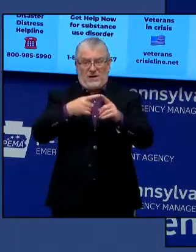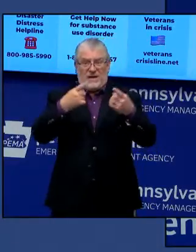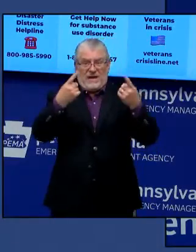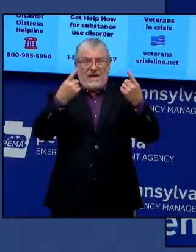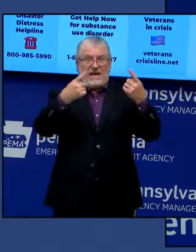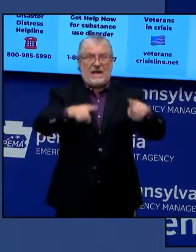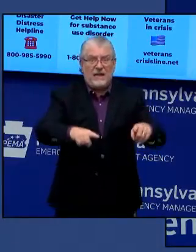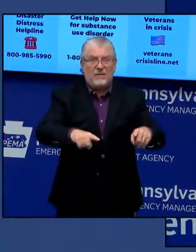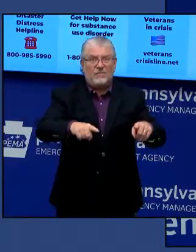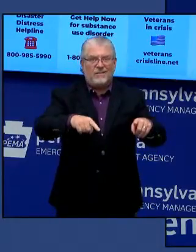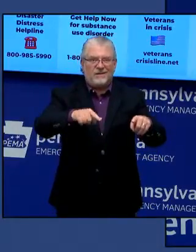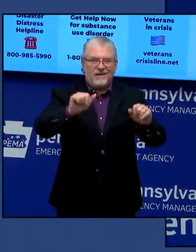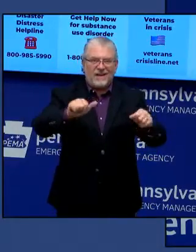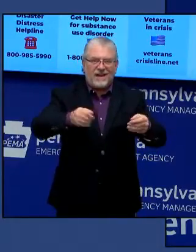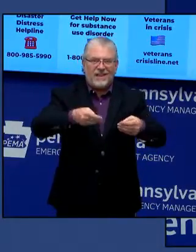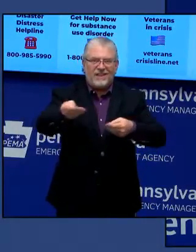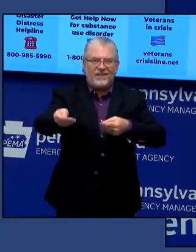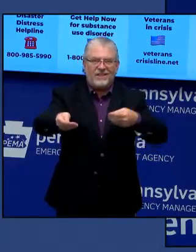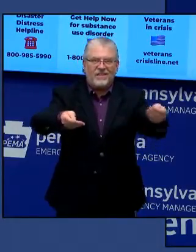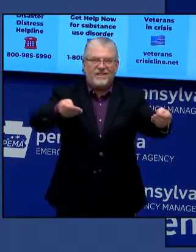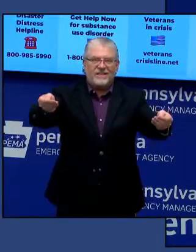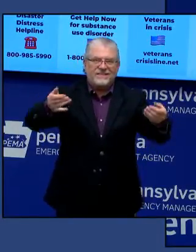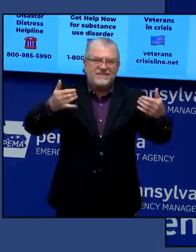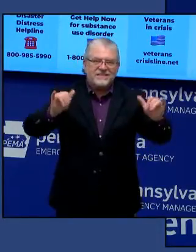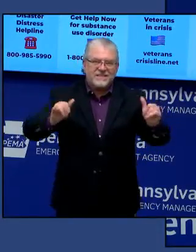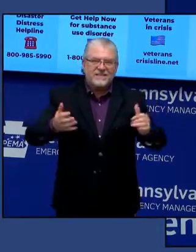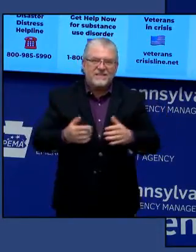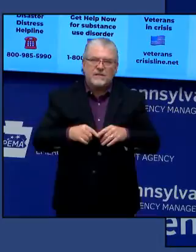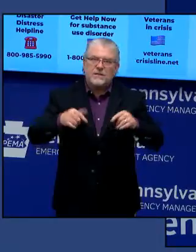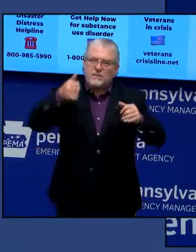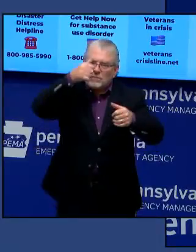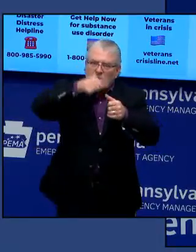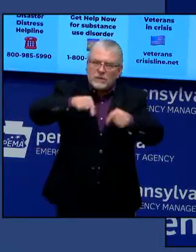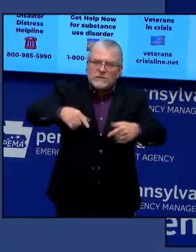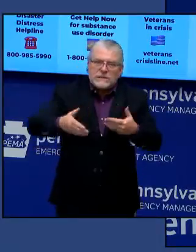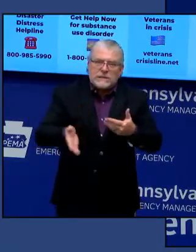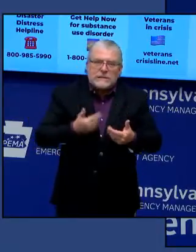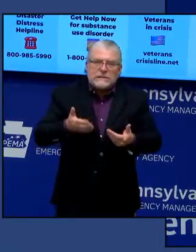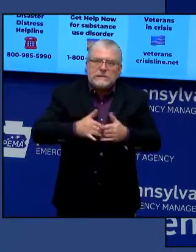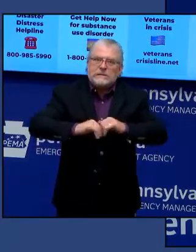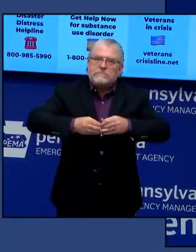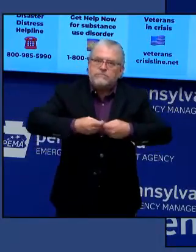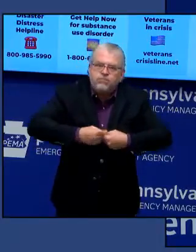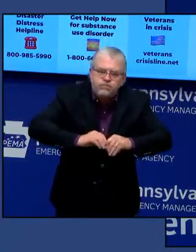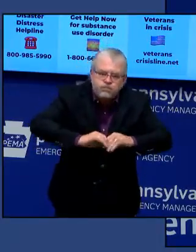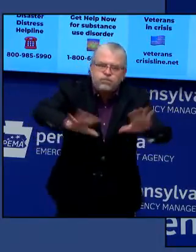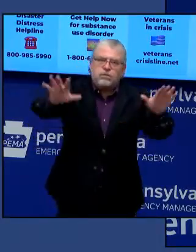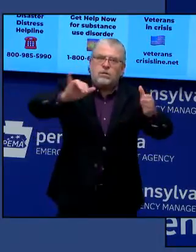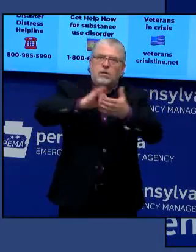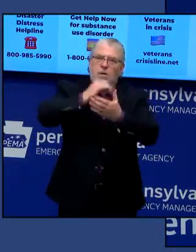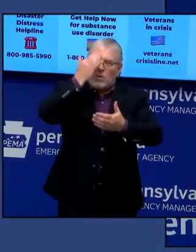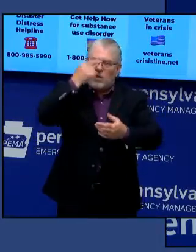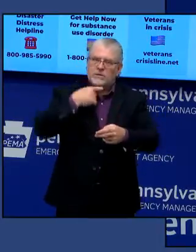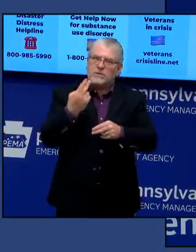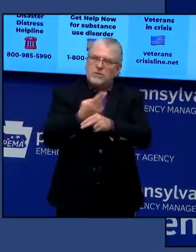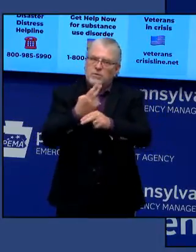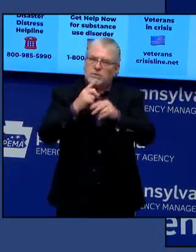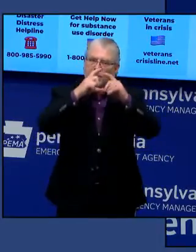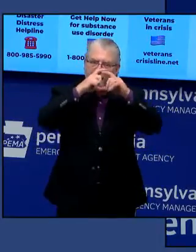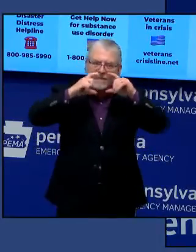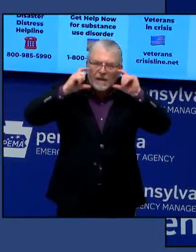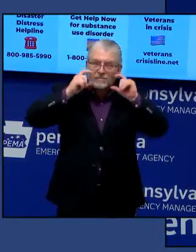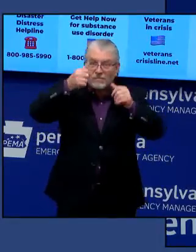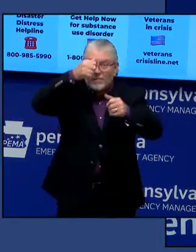this very contagious virus. That's why we've recommended the mask order. And remember, my mask protects you, and your mask protects